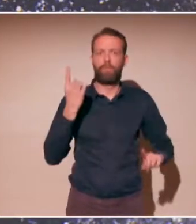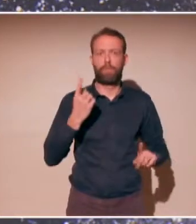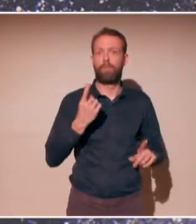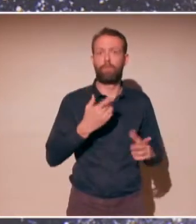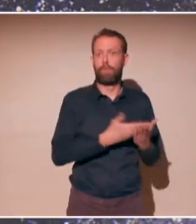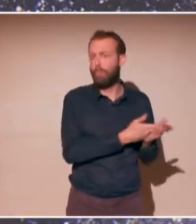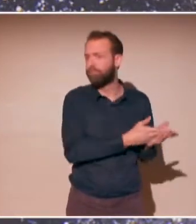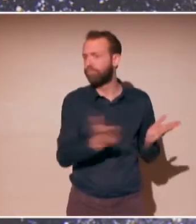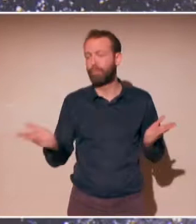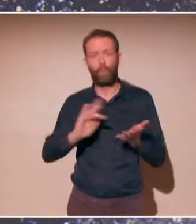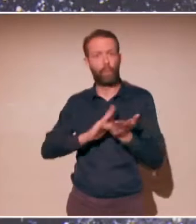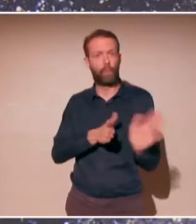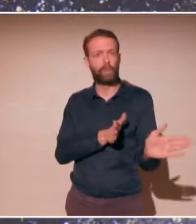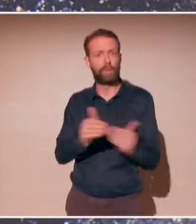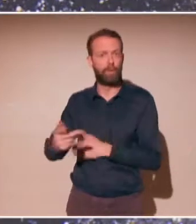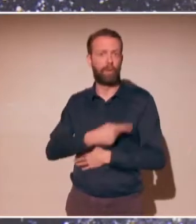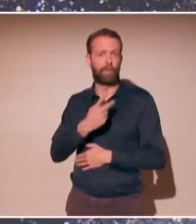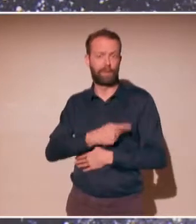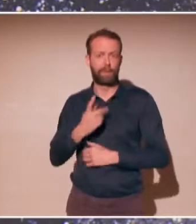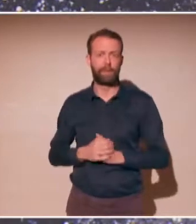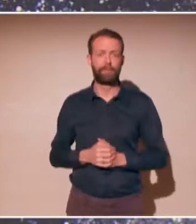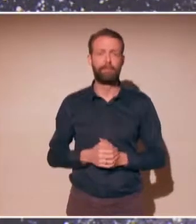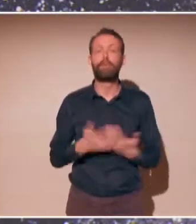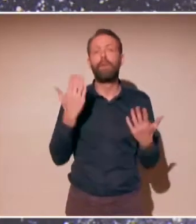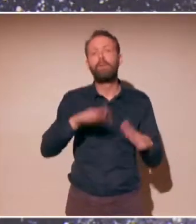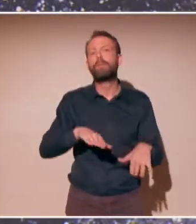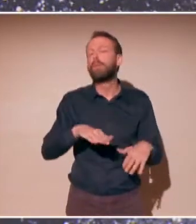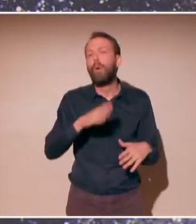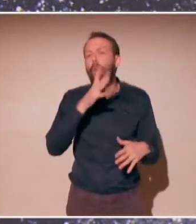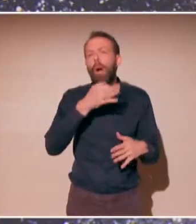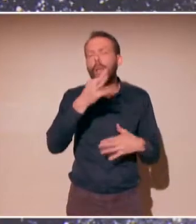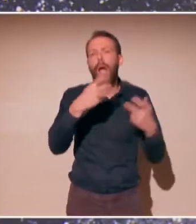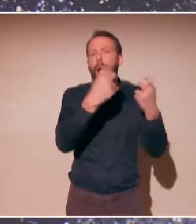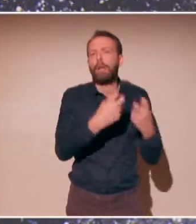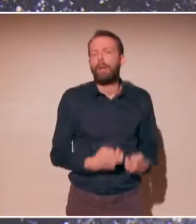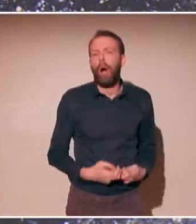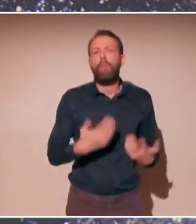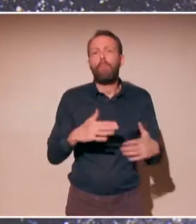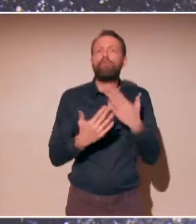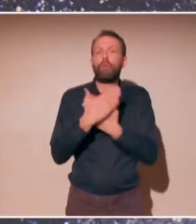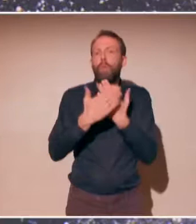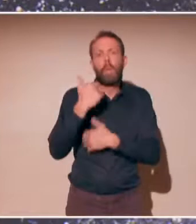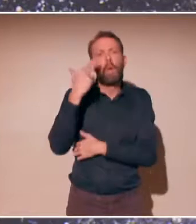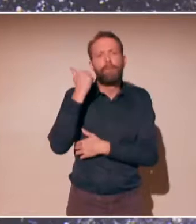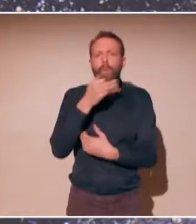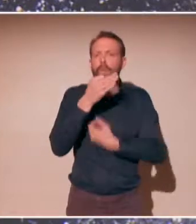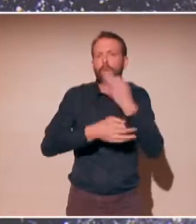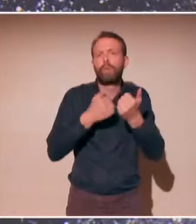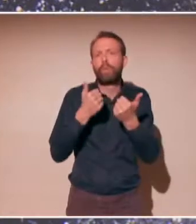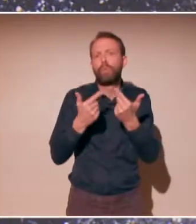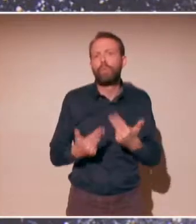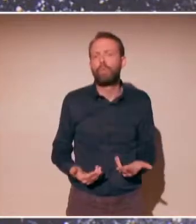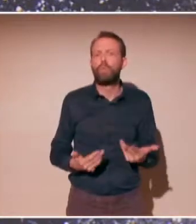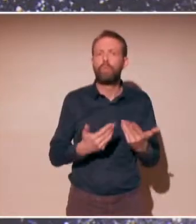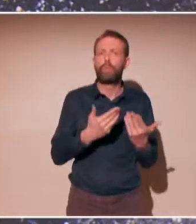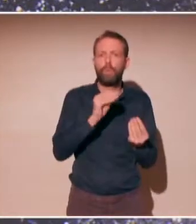changes are radical, and they're going to affect every single level of medicine. And this morning at the Curie Institute,